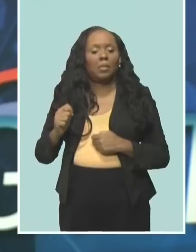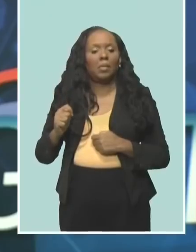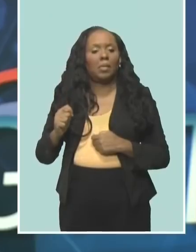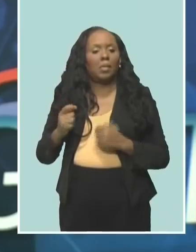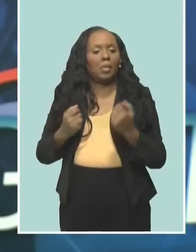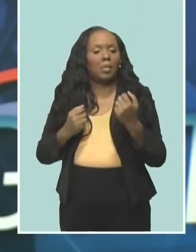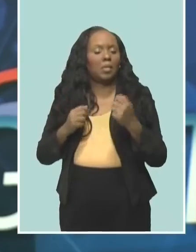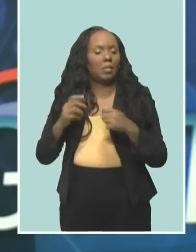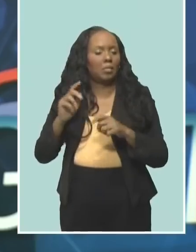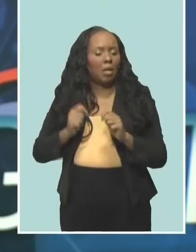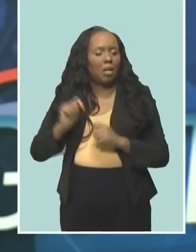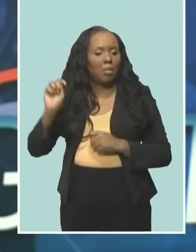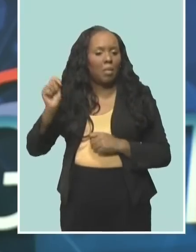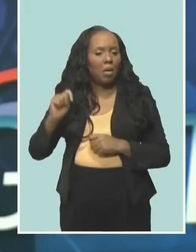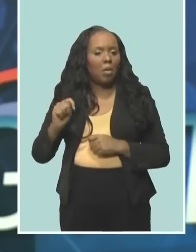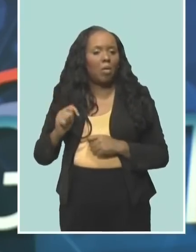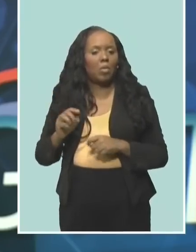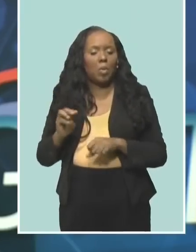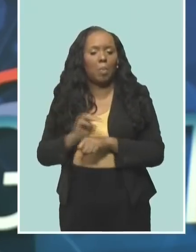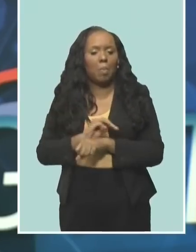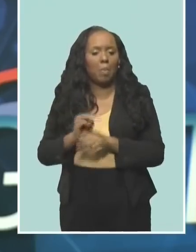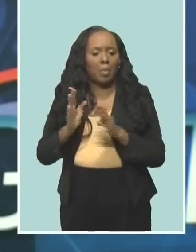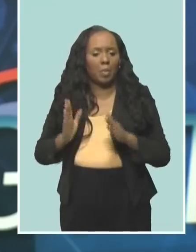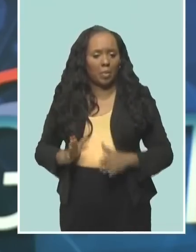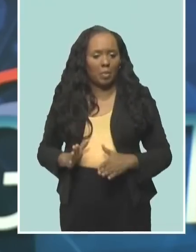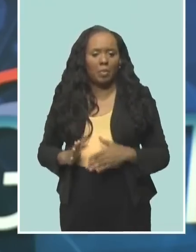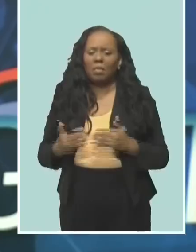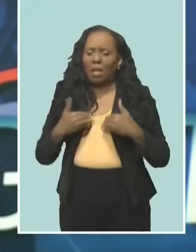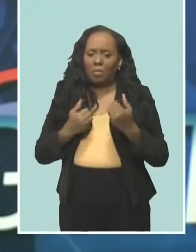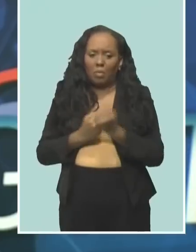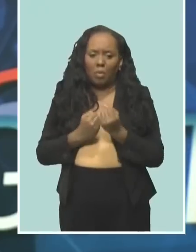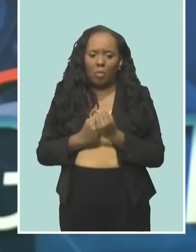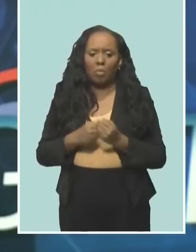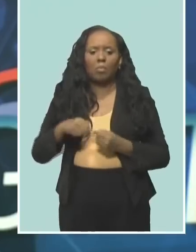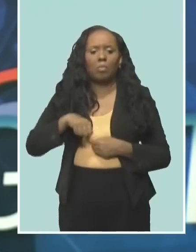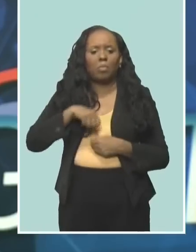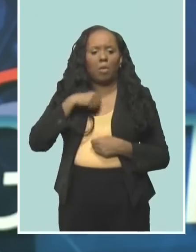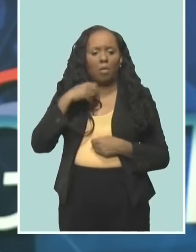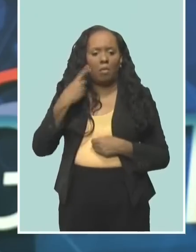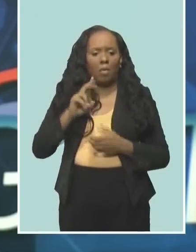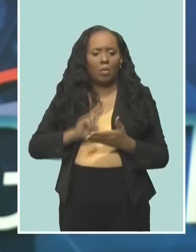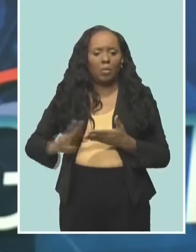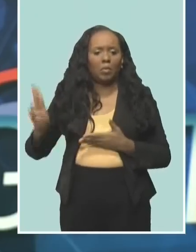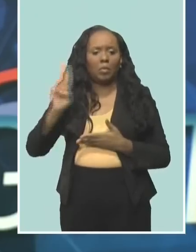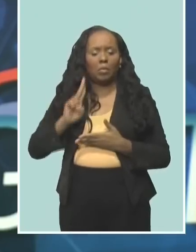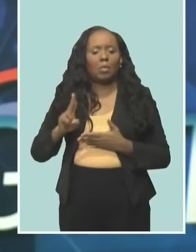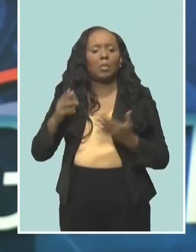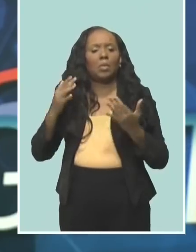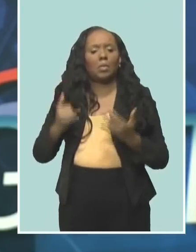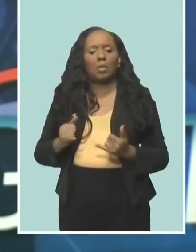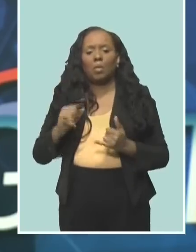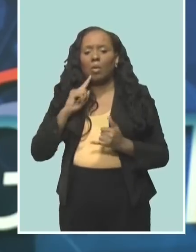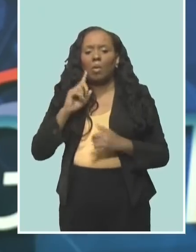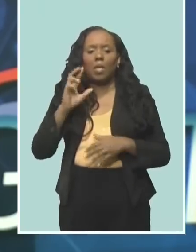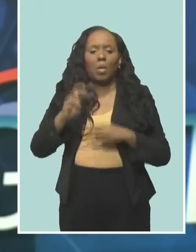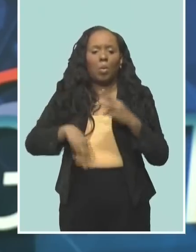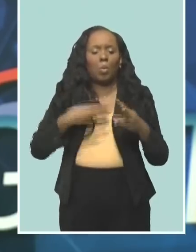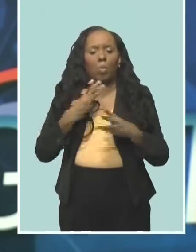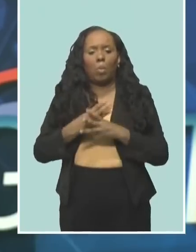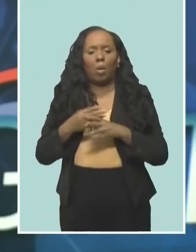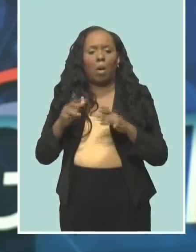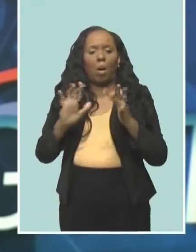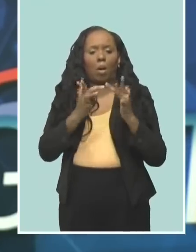Nyan Gadsby-Dolly. She says it is a proud moment for the UE as it moves into the global online education